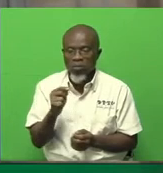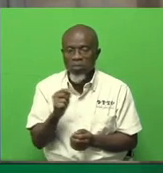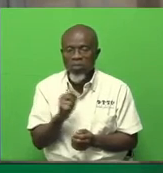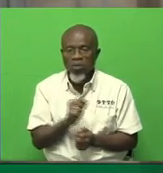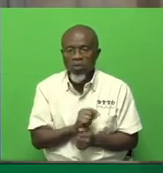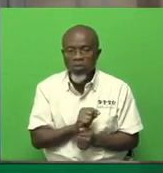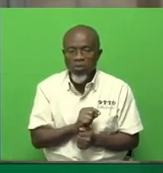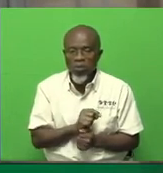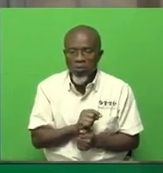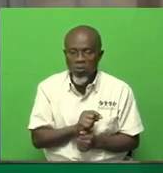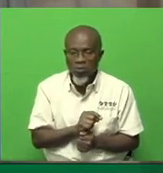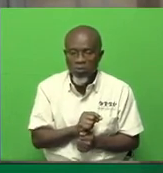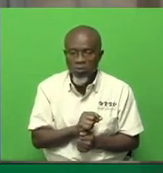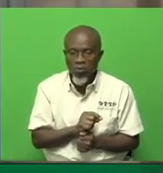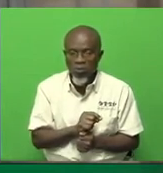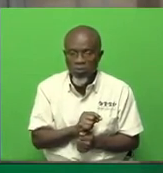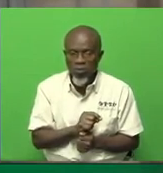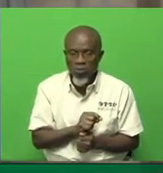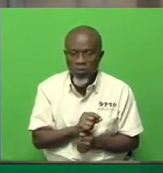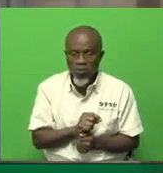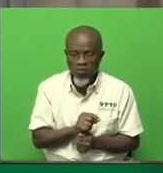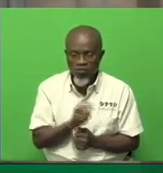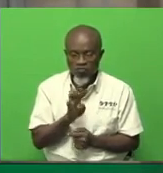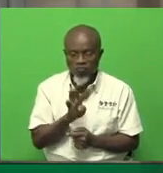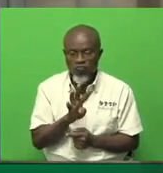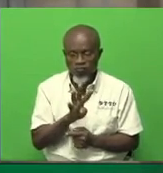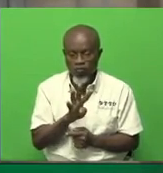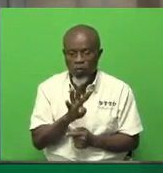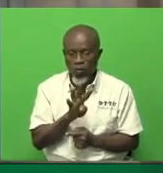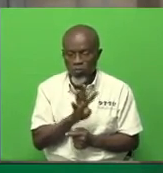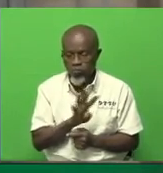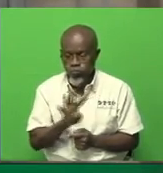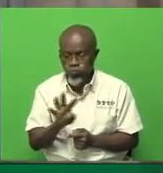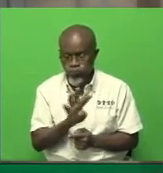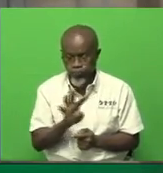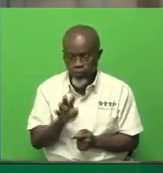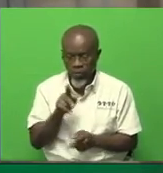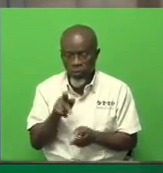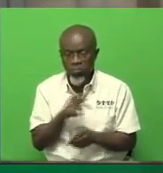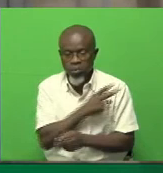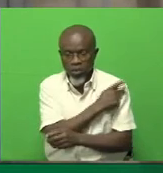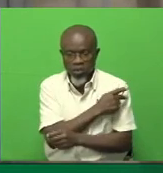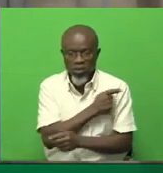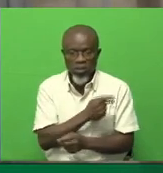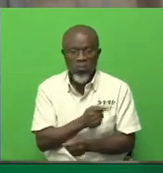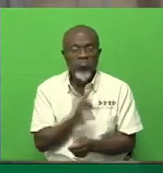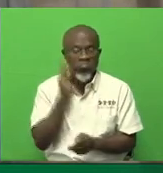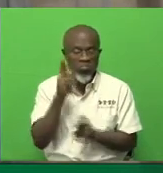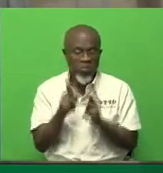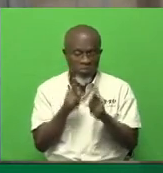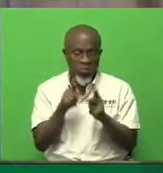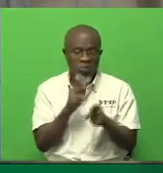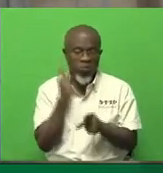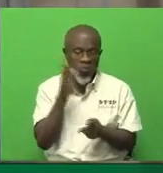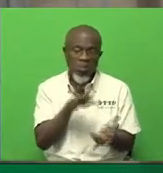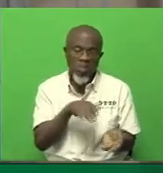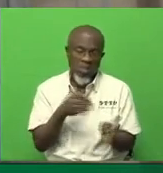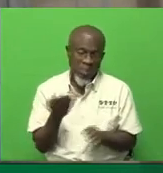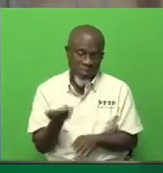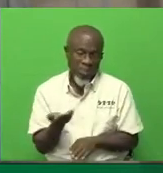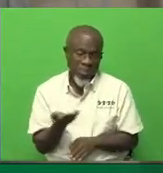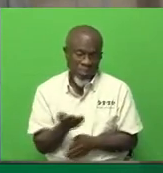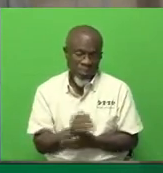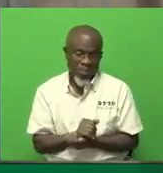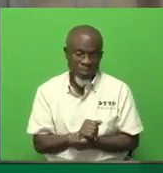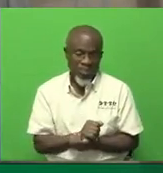have the oxygen saturation of two patients out of a in a water 6A people are gonna die how does the minister also